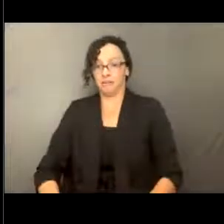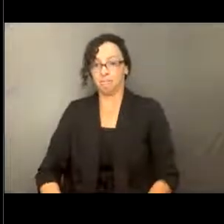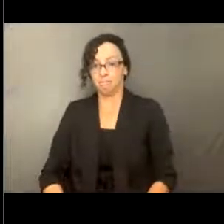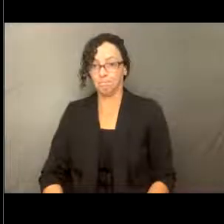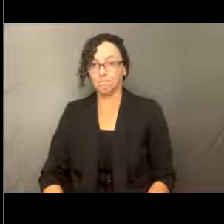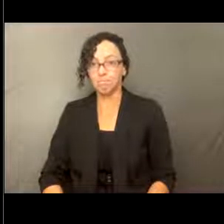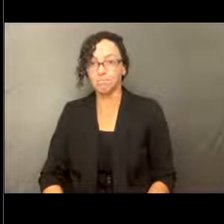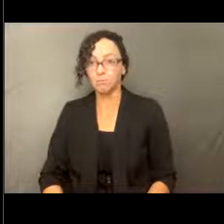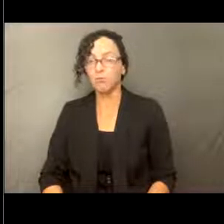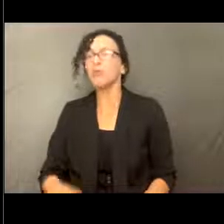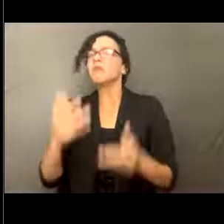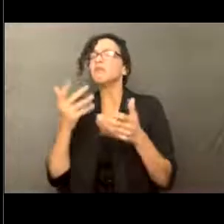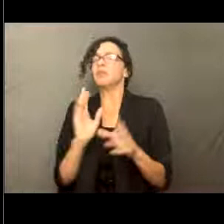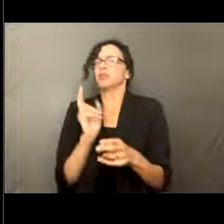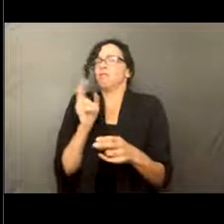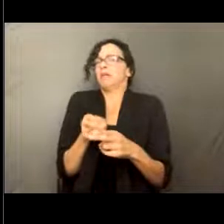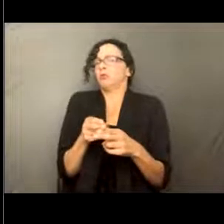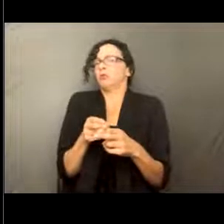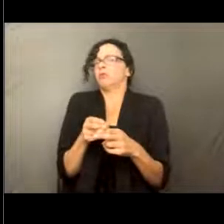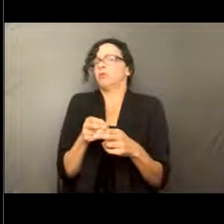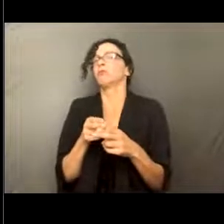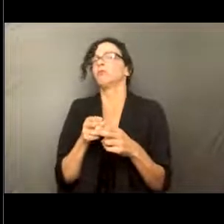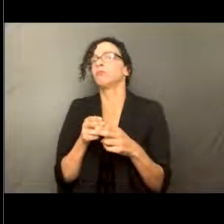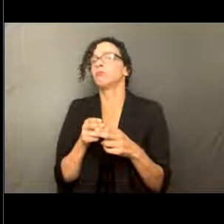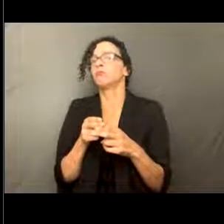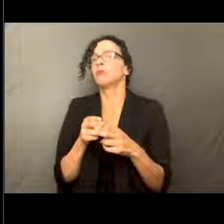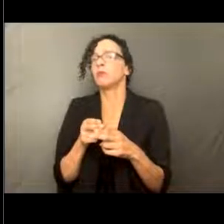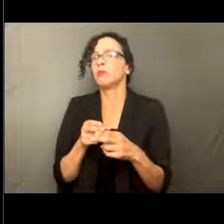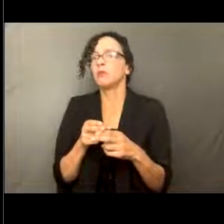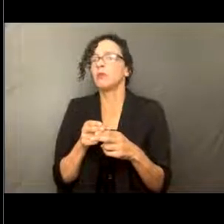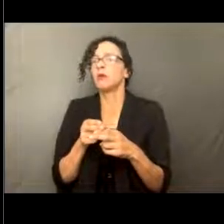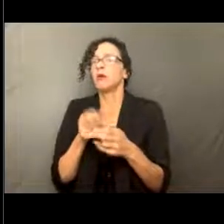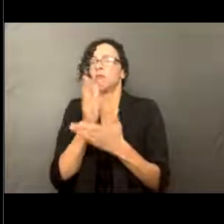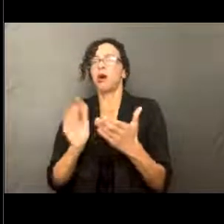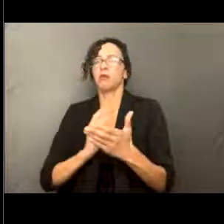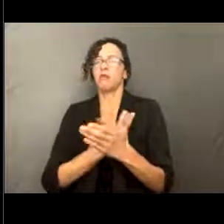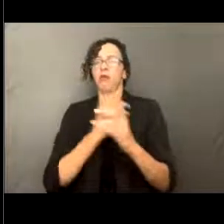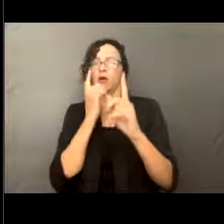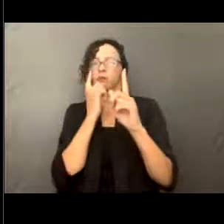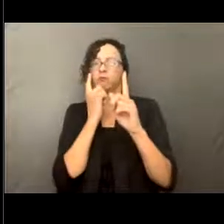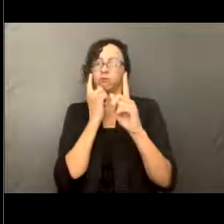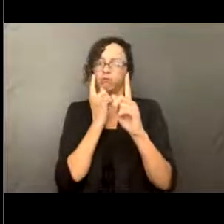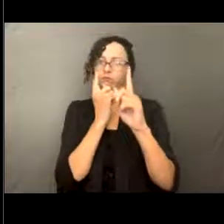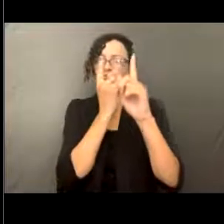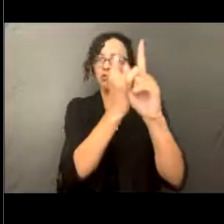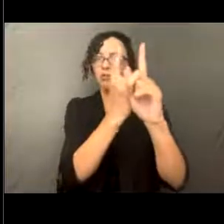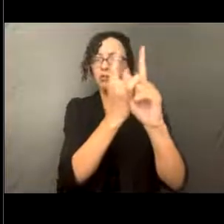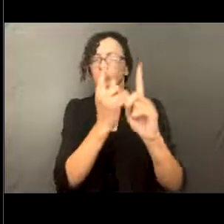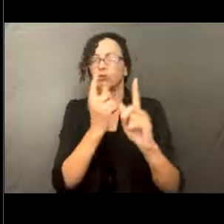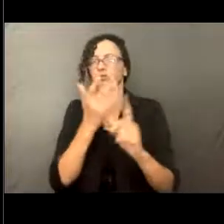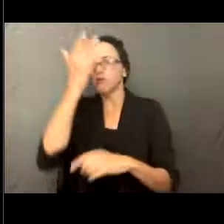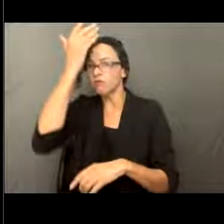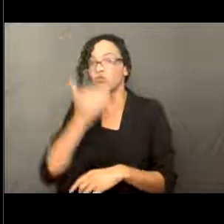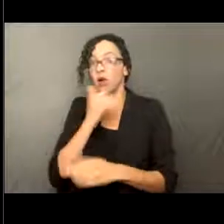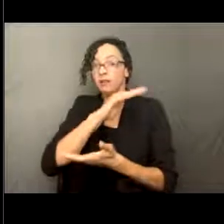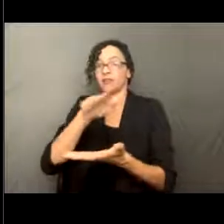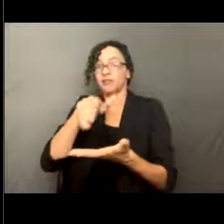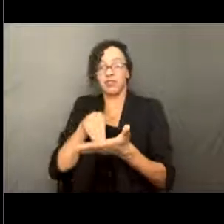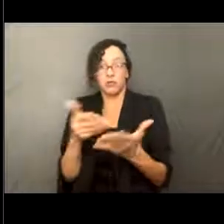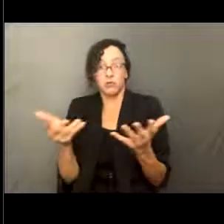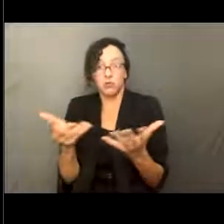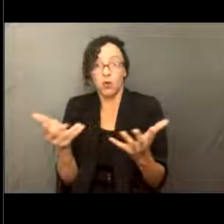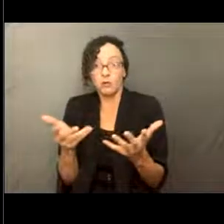So as was mentioned already, part of on our core 4, part of what will always remain front and center